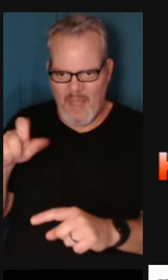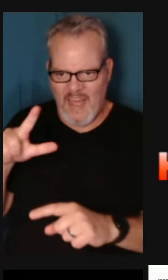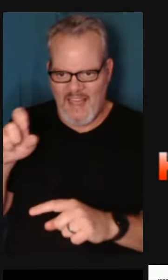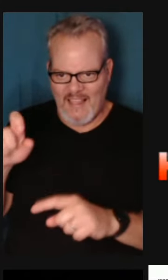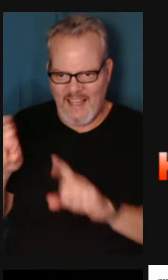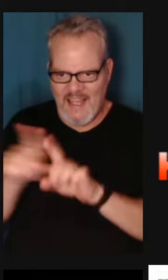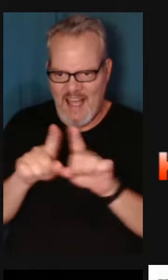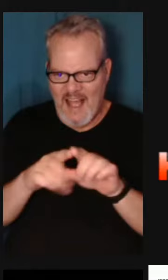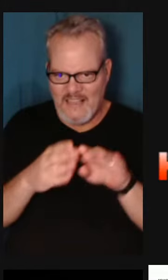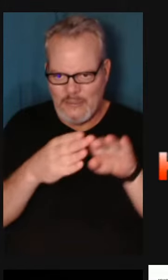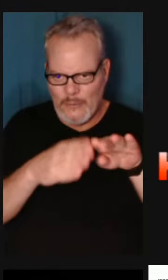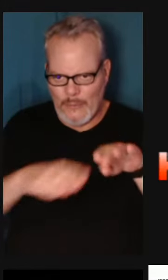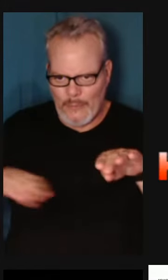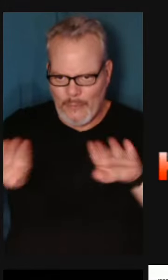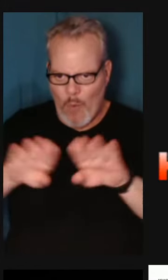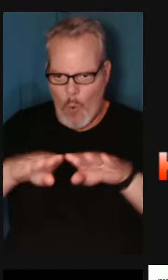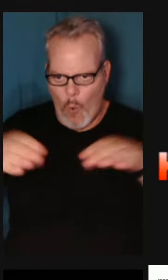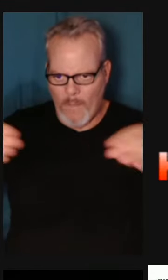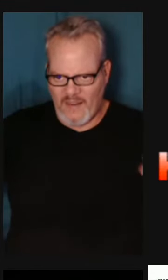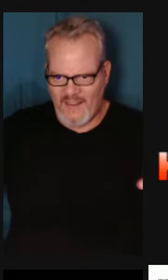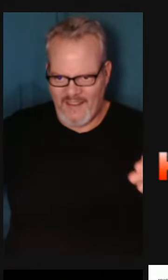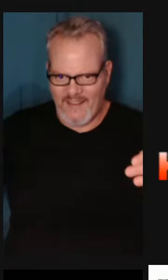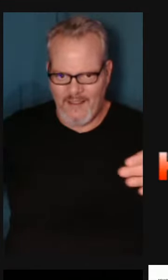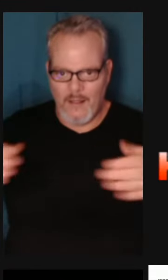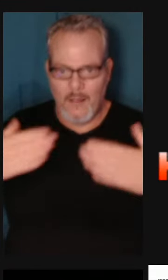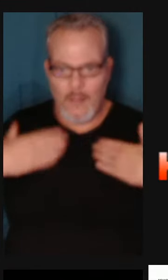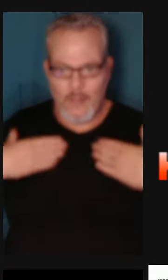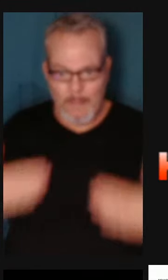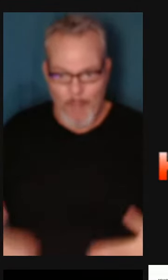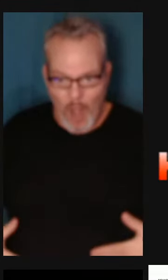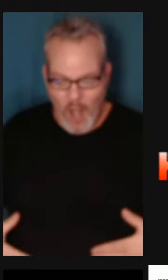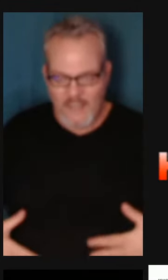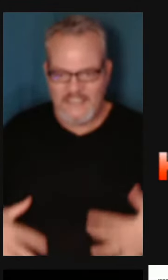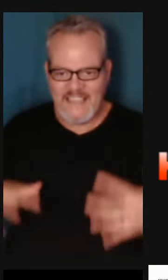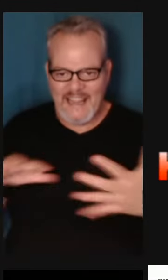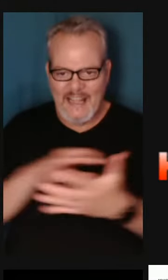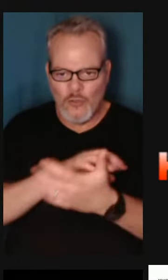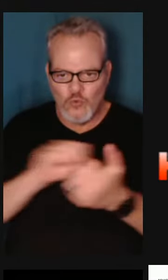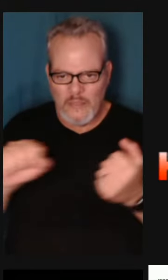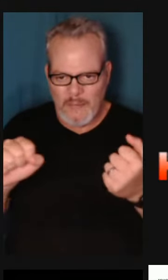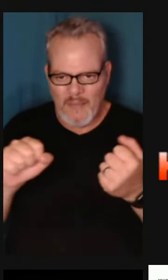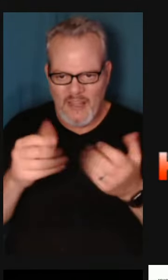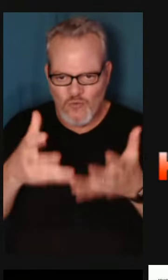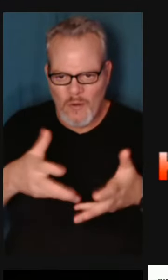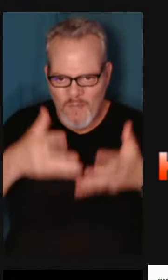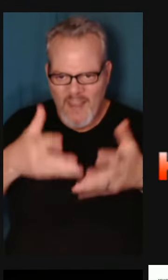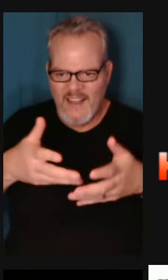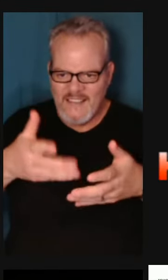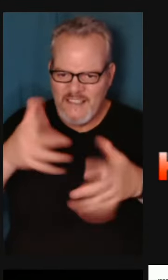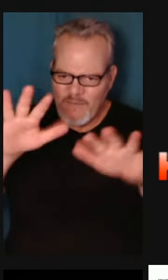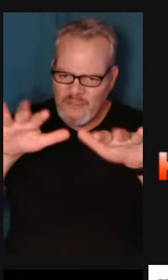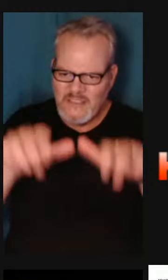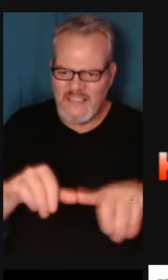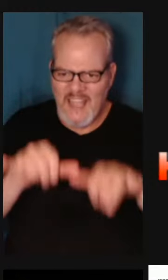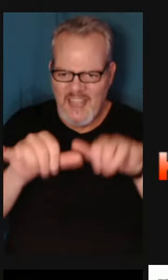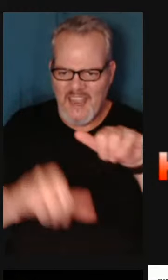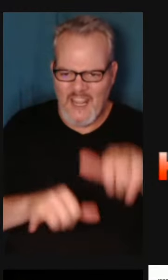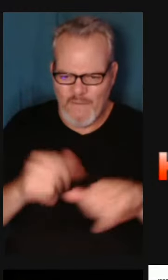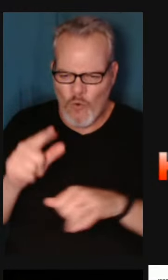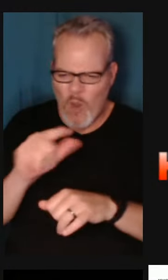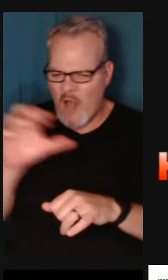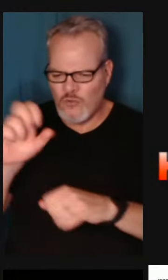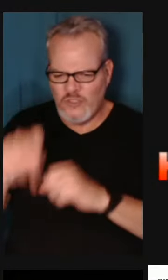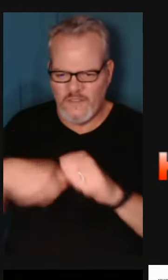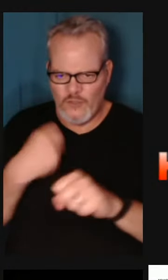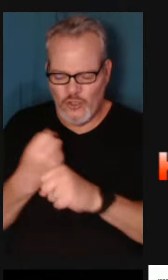Hinapali. The bodies and cremated remains of their family had rested safely there for hundreds of years, and now they were